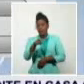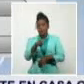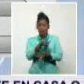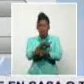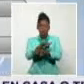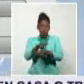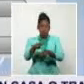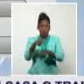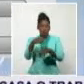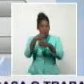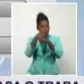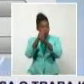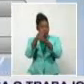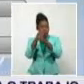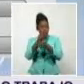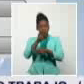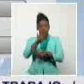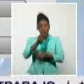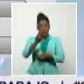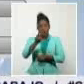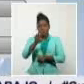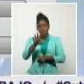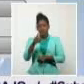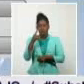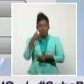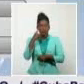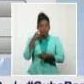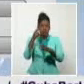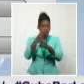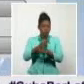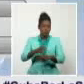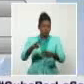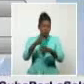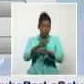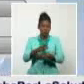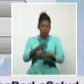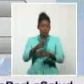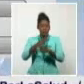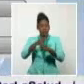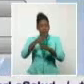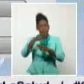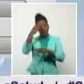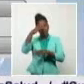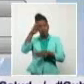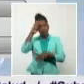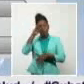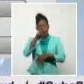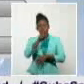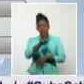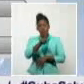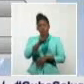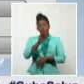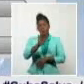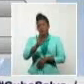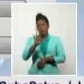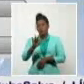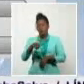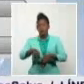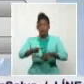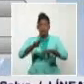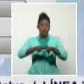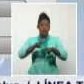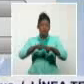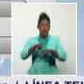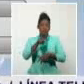disease. At the Pedro Curie Institute of Tropical Medicine, IPK, 942. At the Molecular